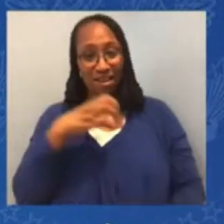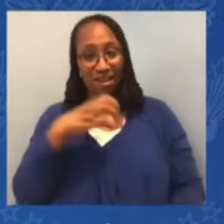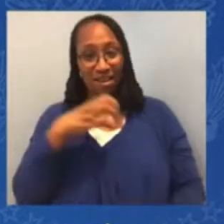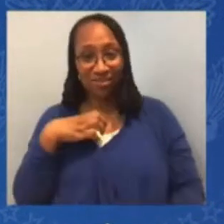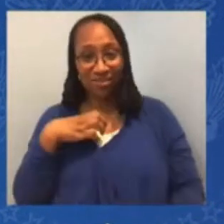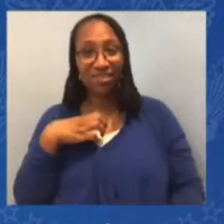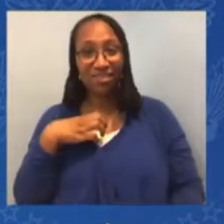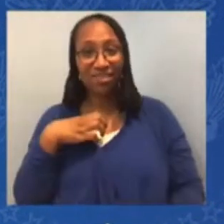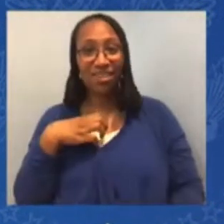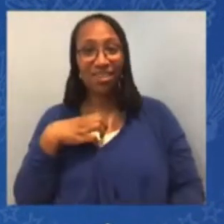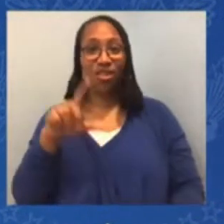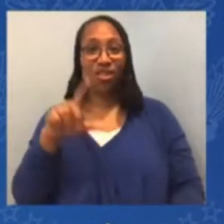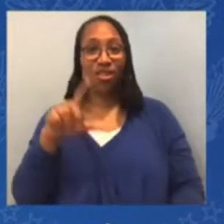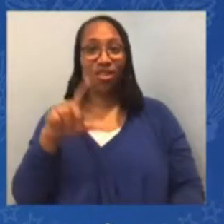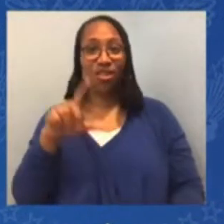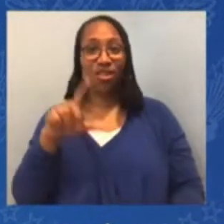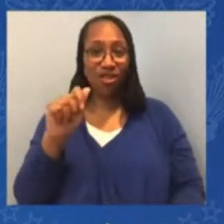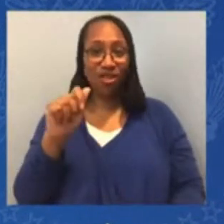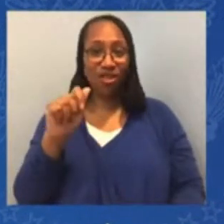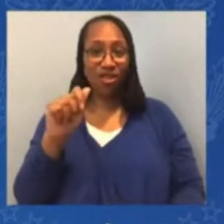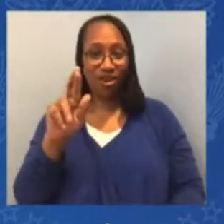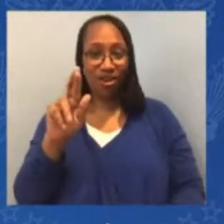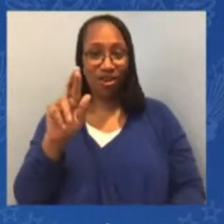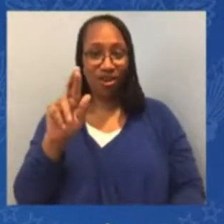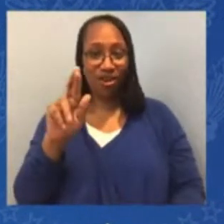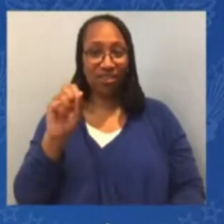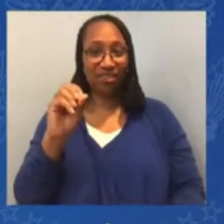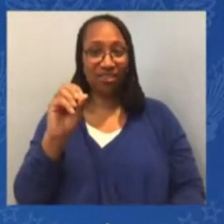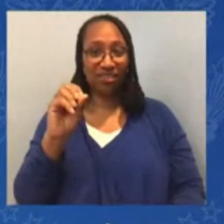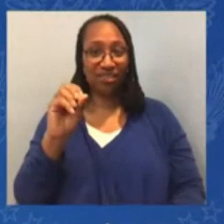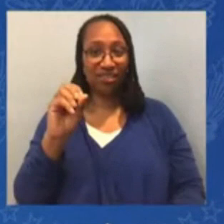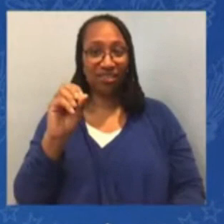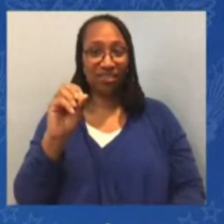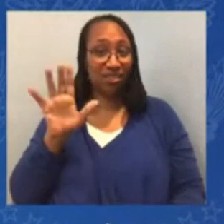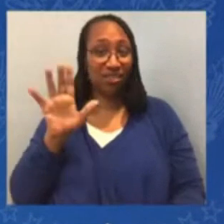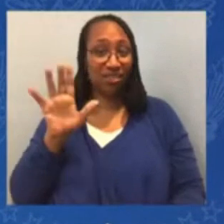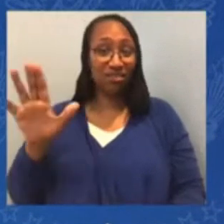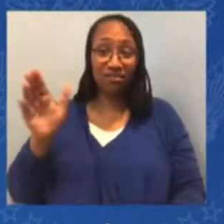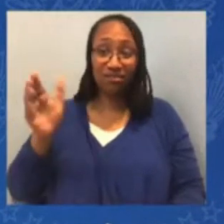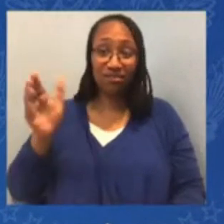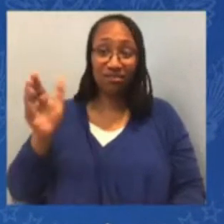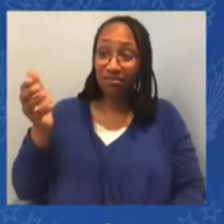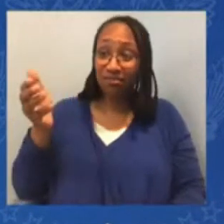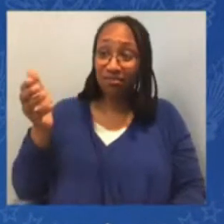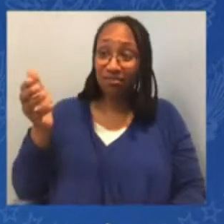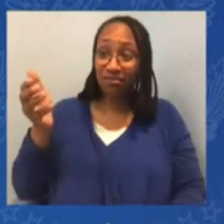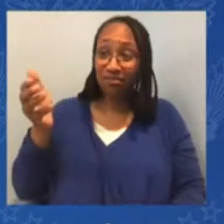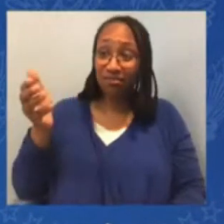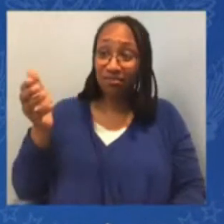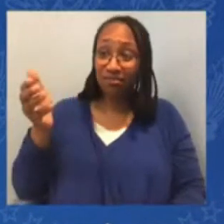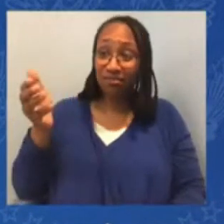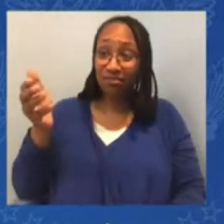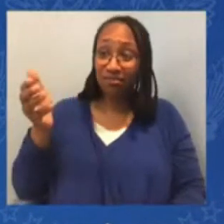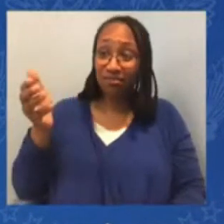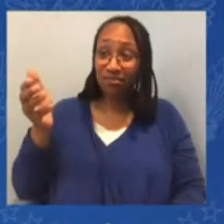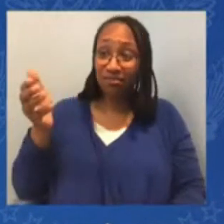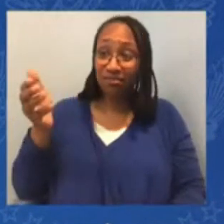state and local leaders, the mayor, others, the dedication to this vital issue is critical. It